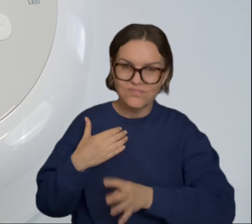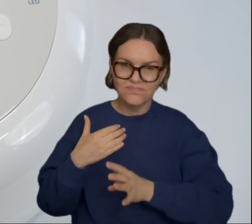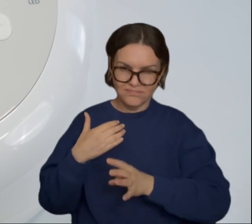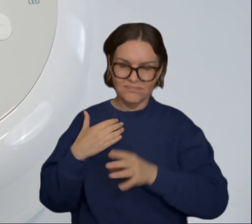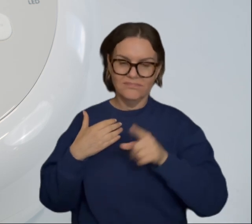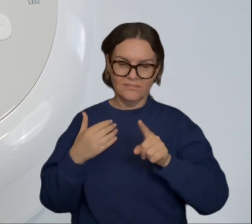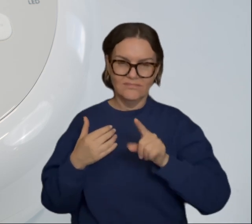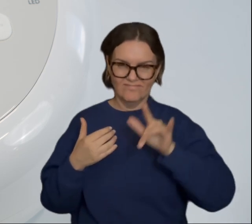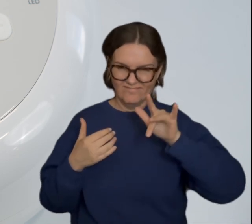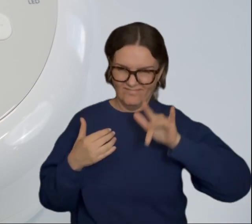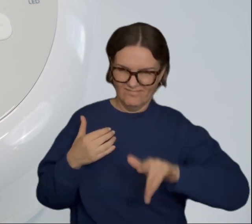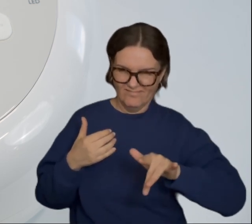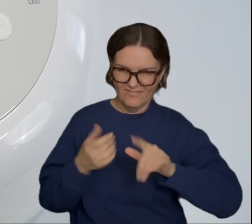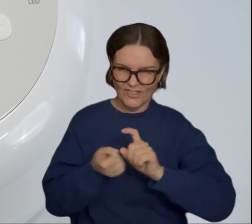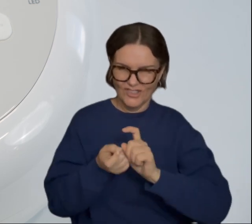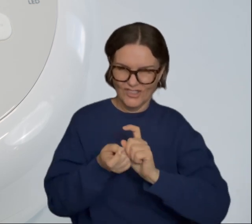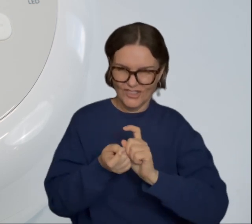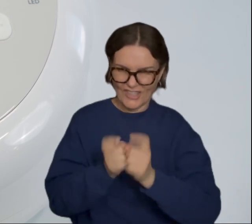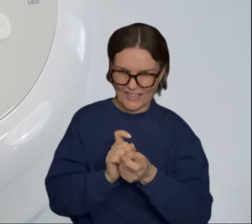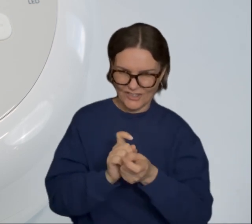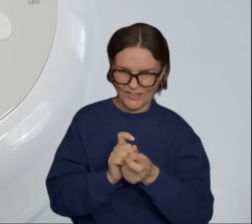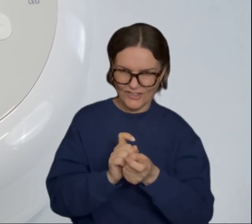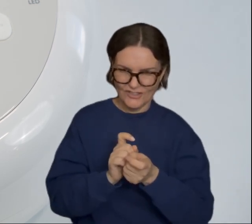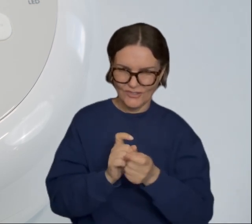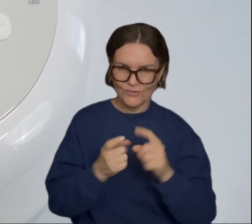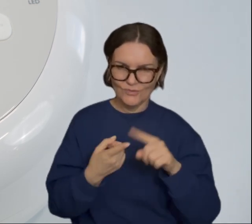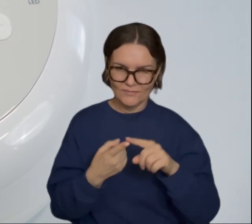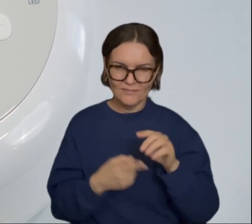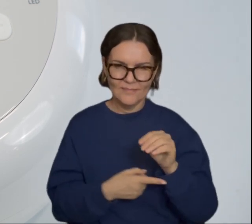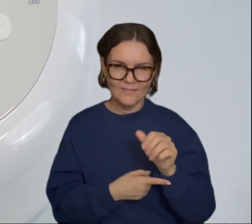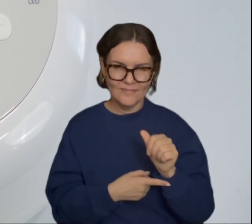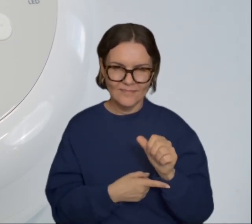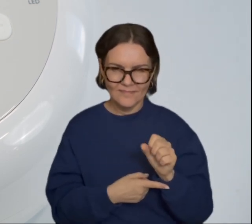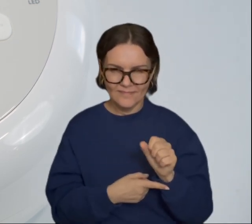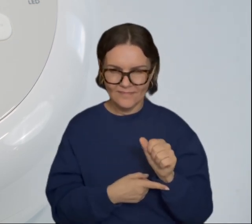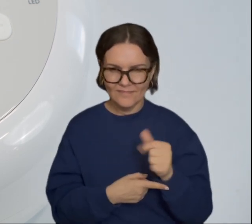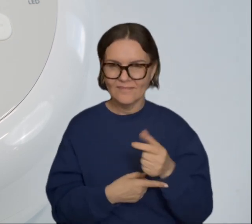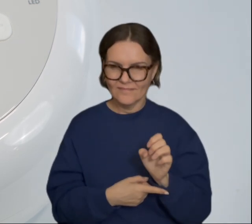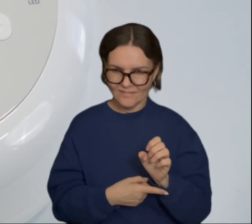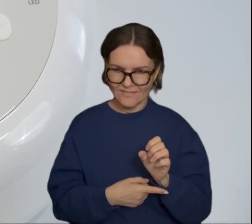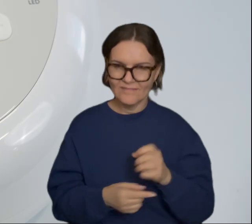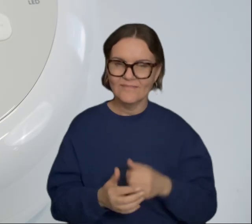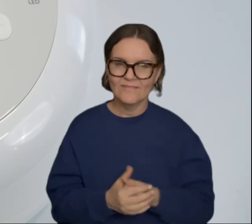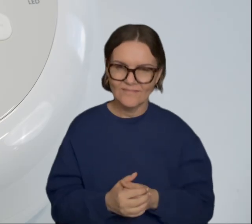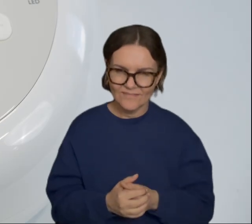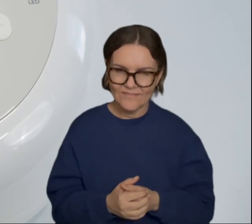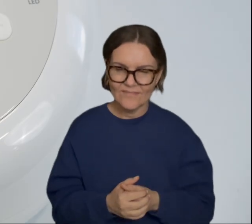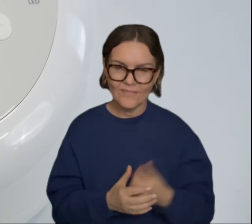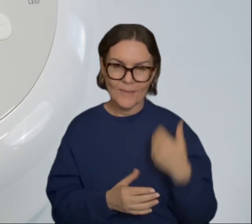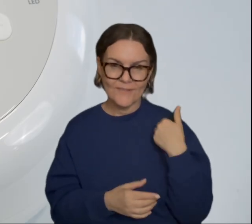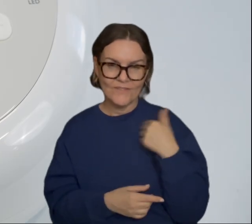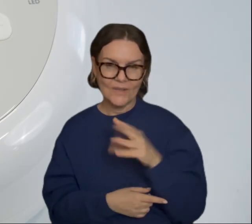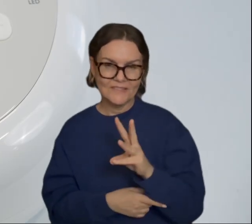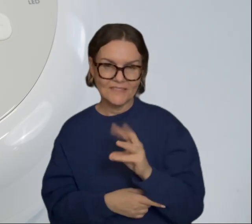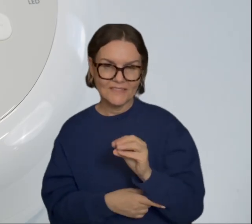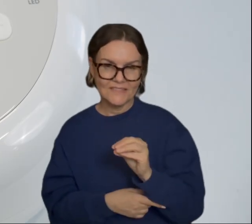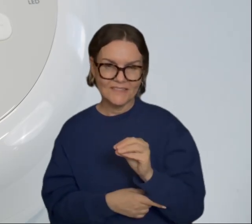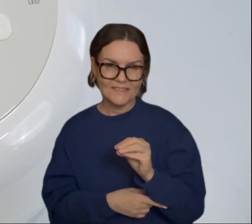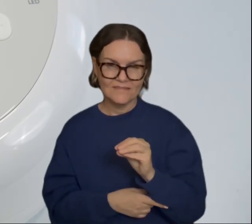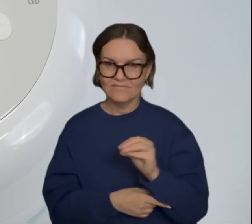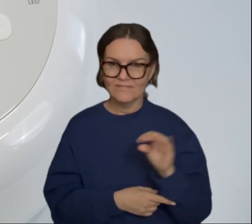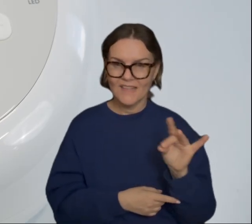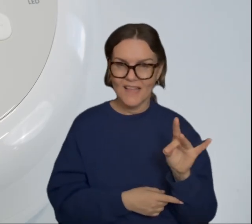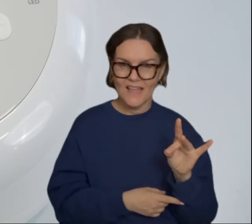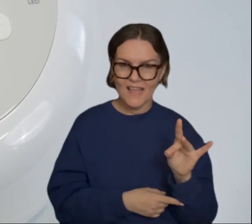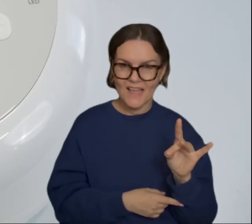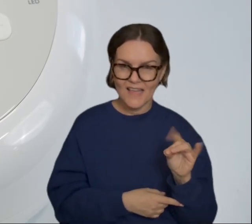first 1 to 2 minutes of pumping, you're going to push your mode button. And now you have different cycle options. Before it was 60 to 80, now